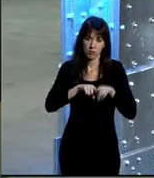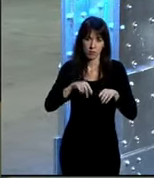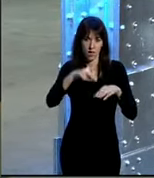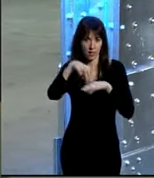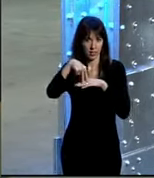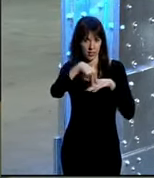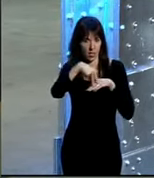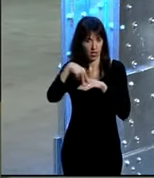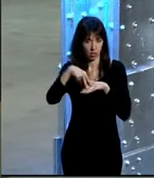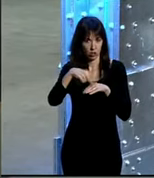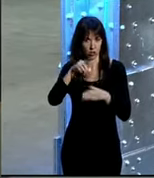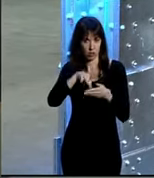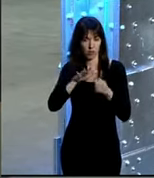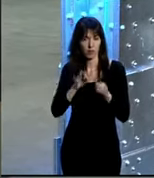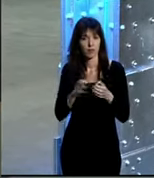answer